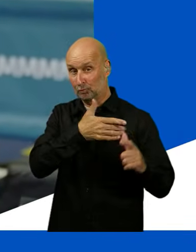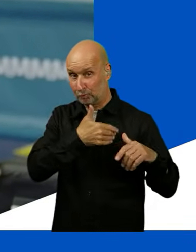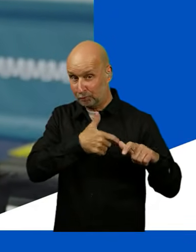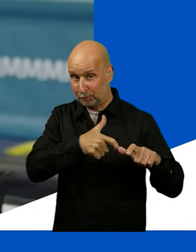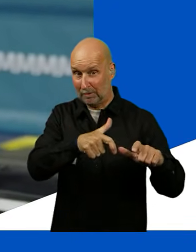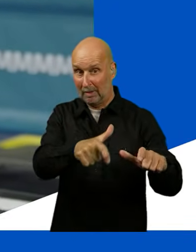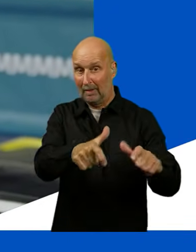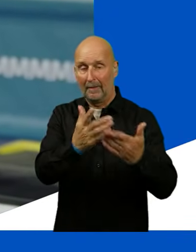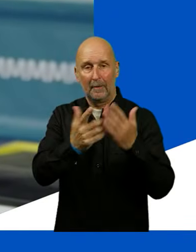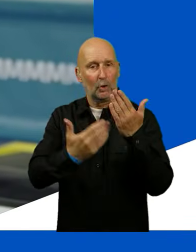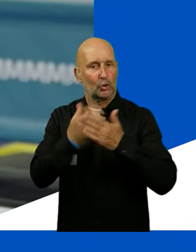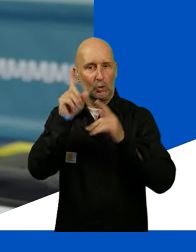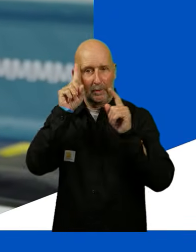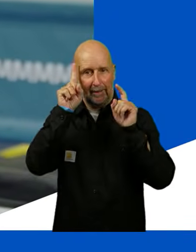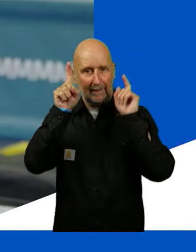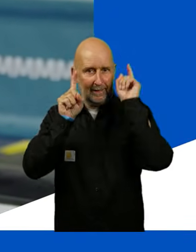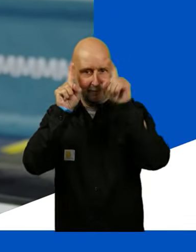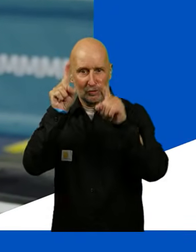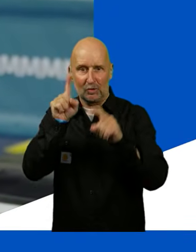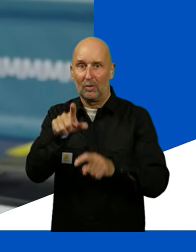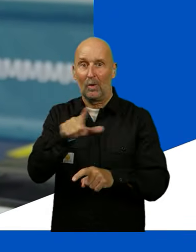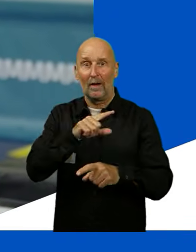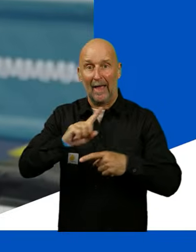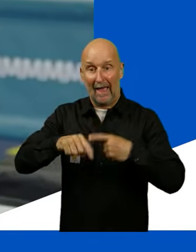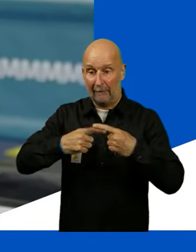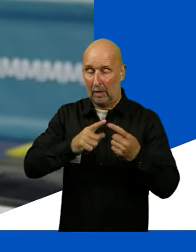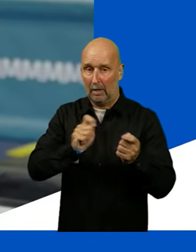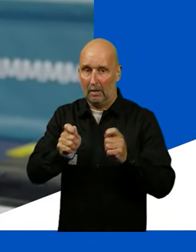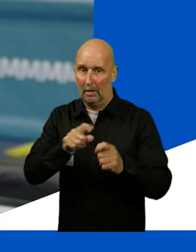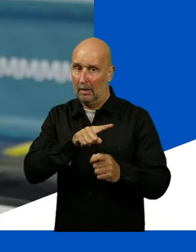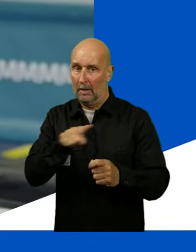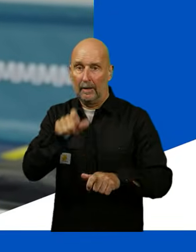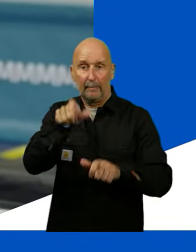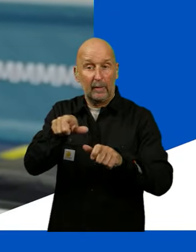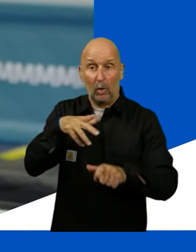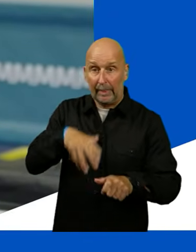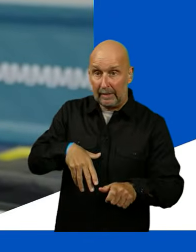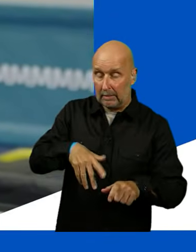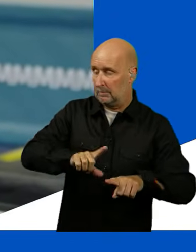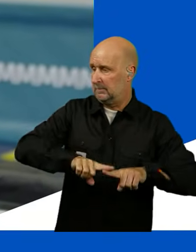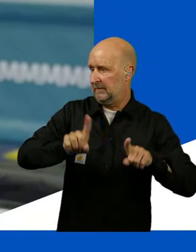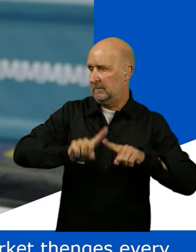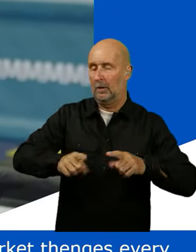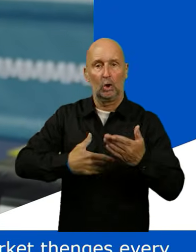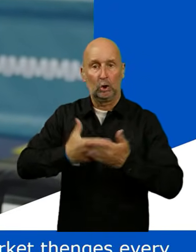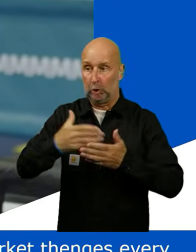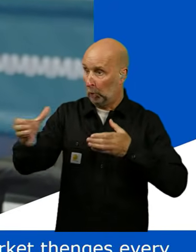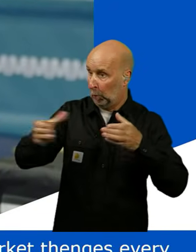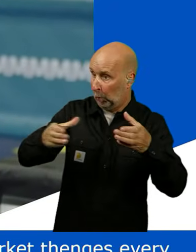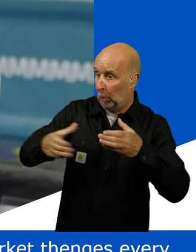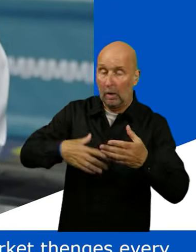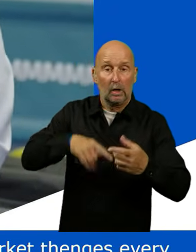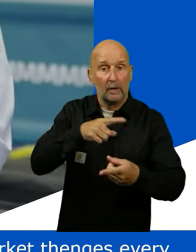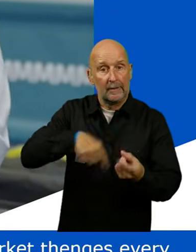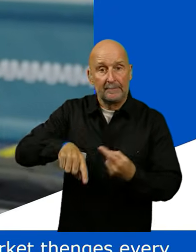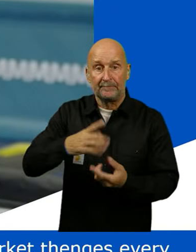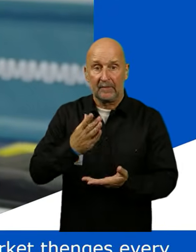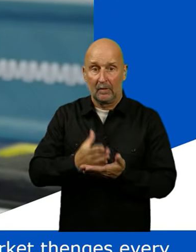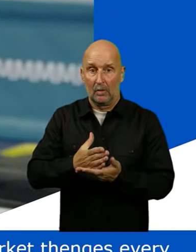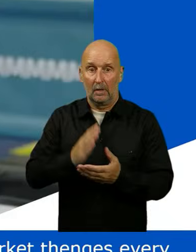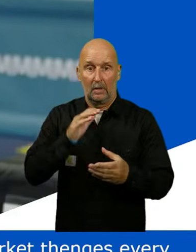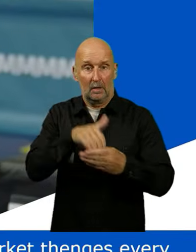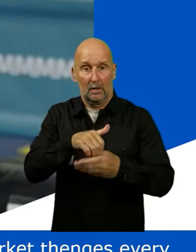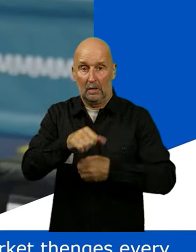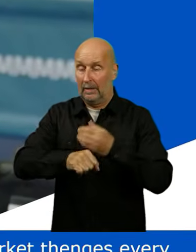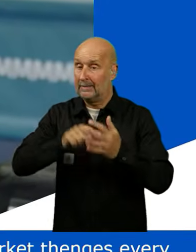it's innovation. The market changes every year, people's needs change every year, new people enter the disabled